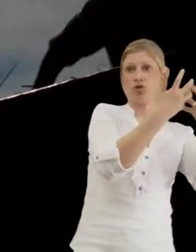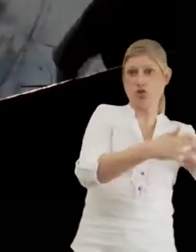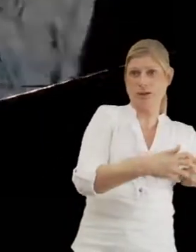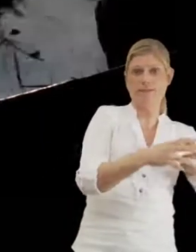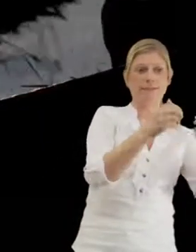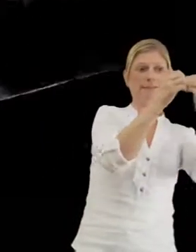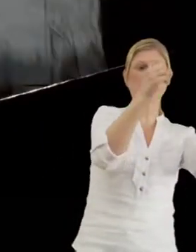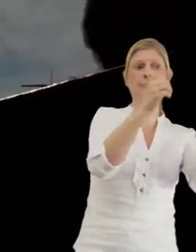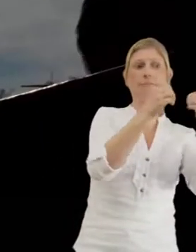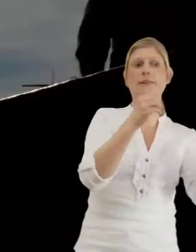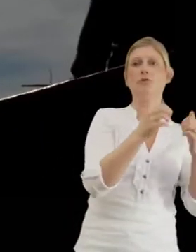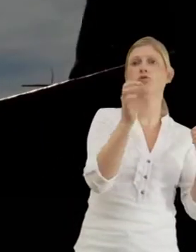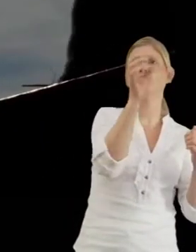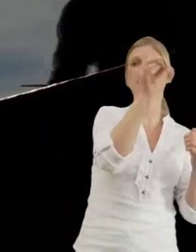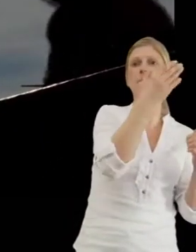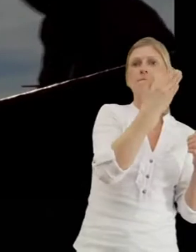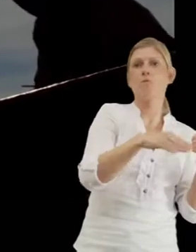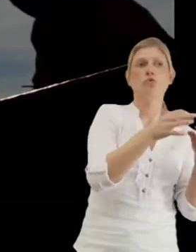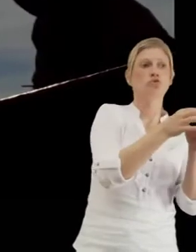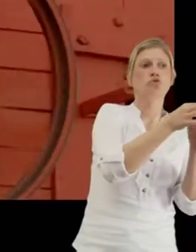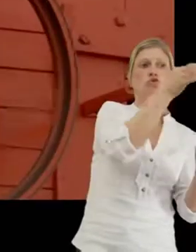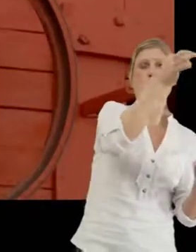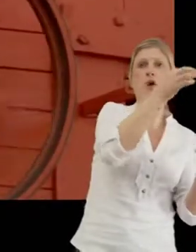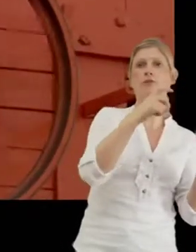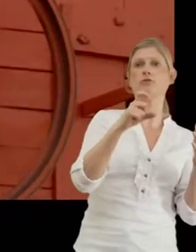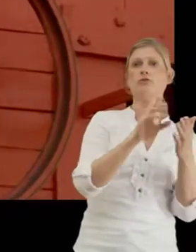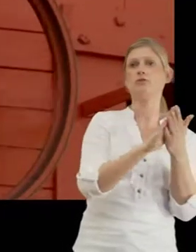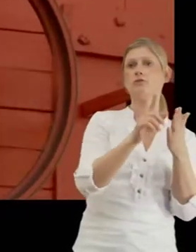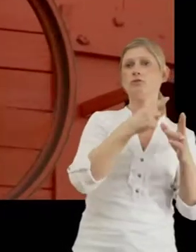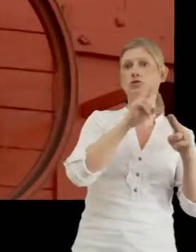which separated the grain from the straw and chaff.